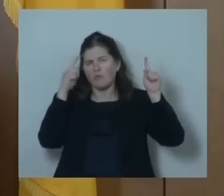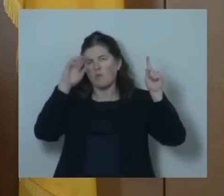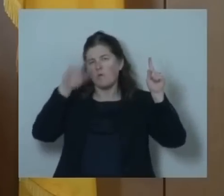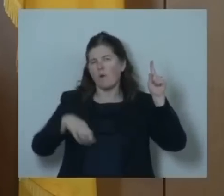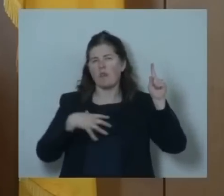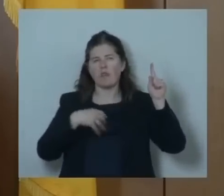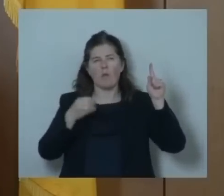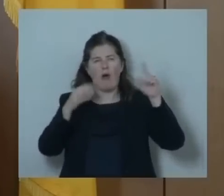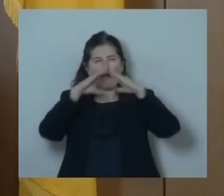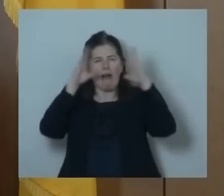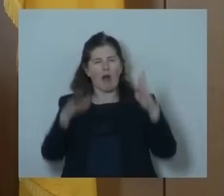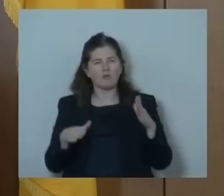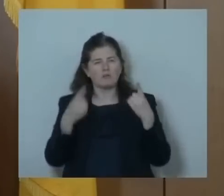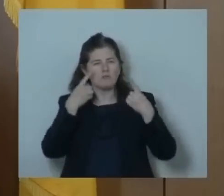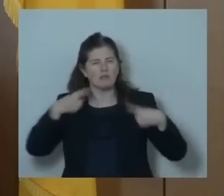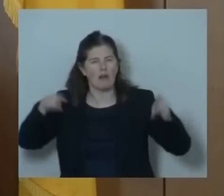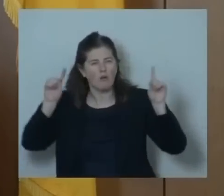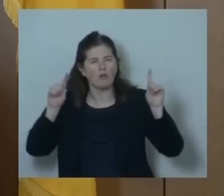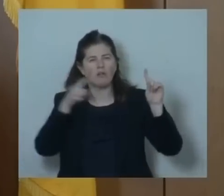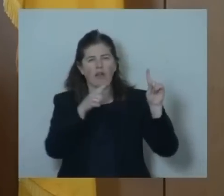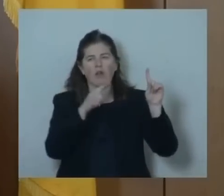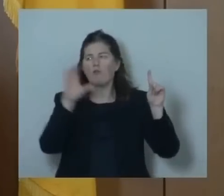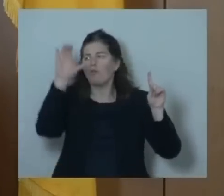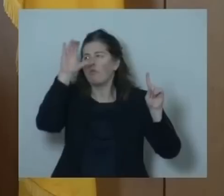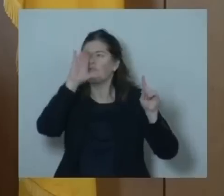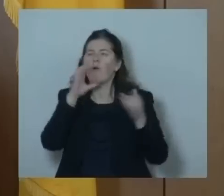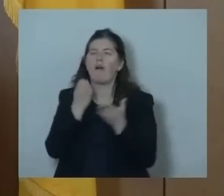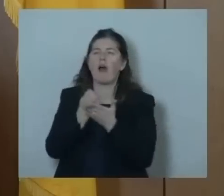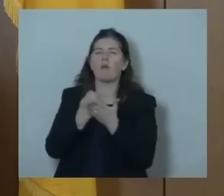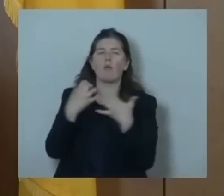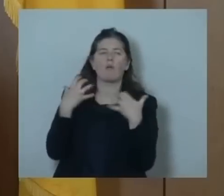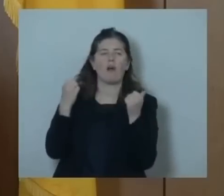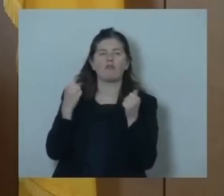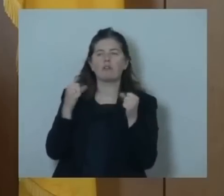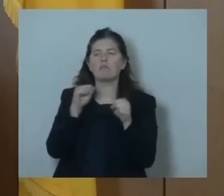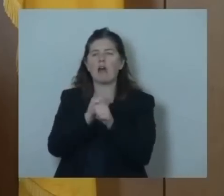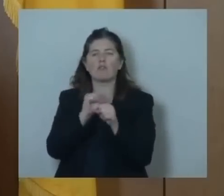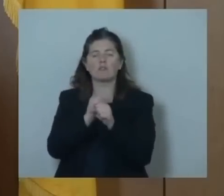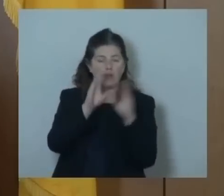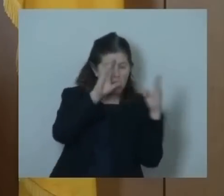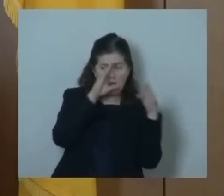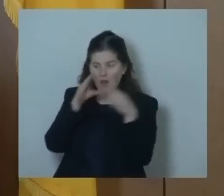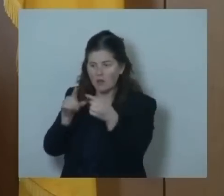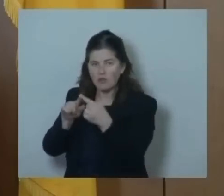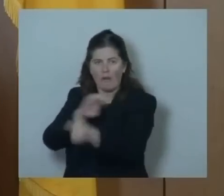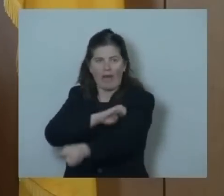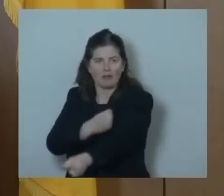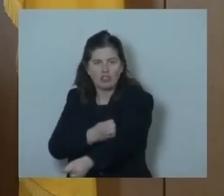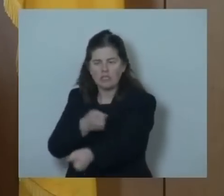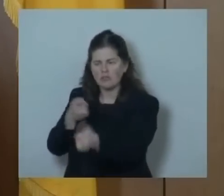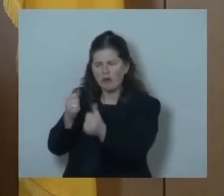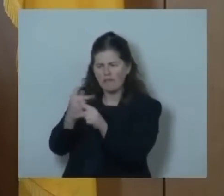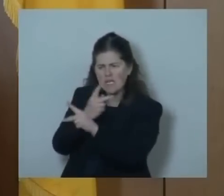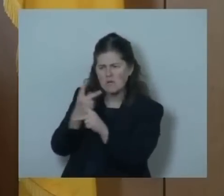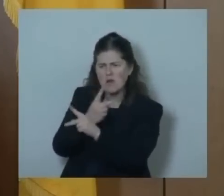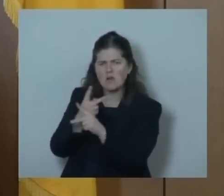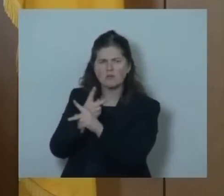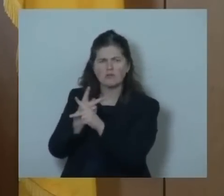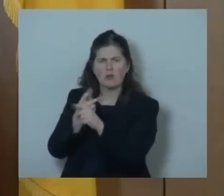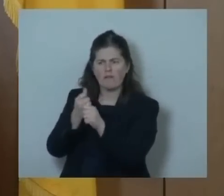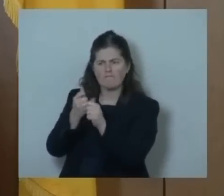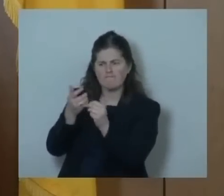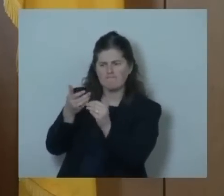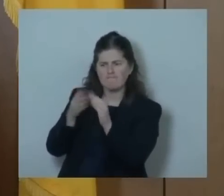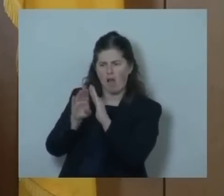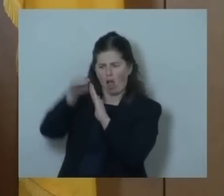they're looking for economic recovery efforts that would look right to the energy sector and try to rebalance